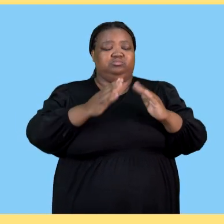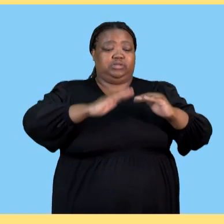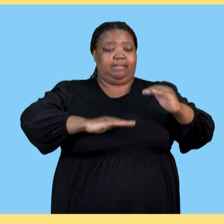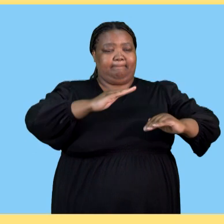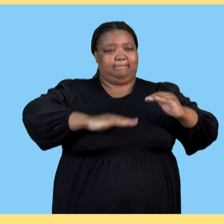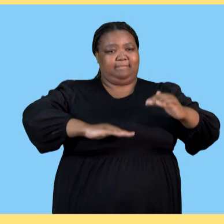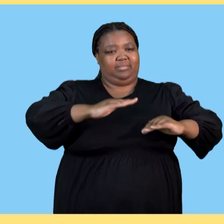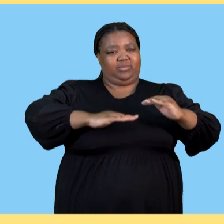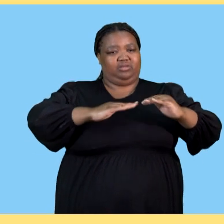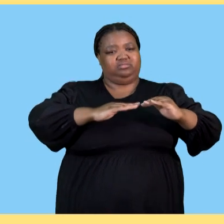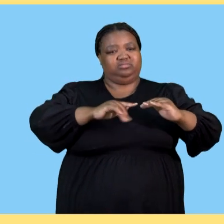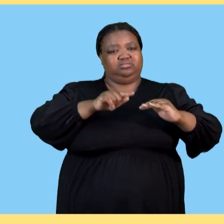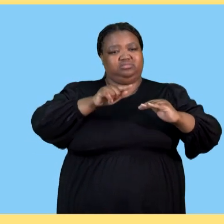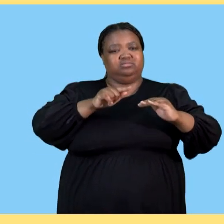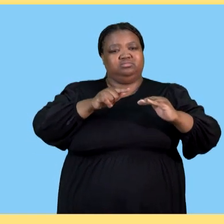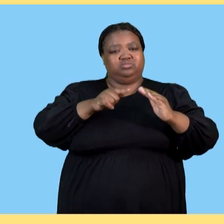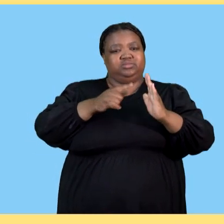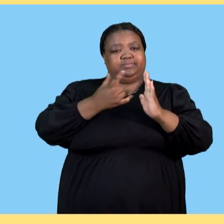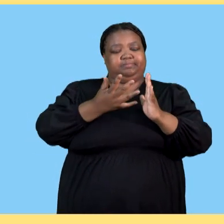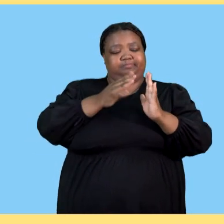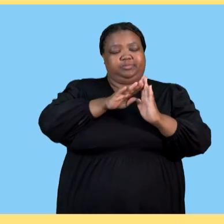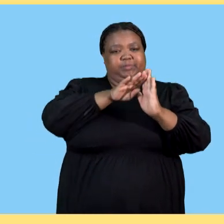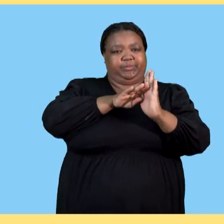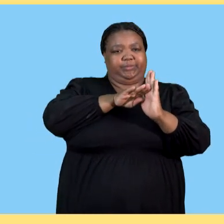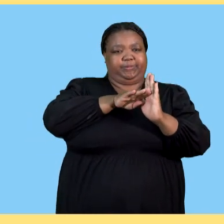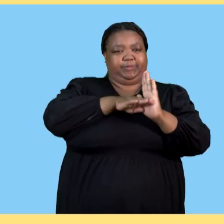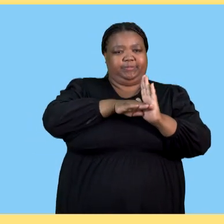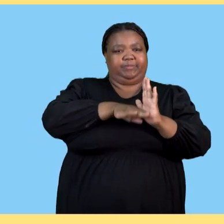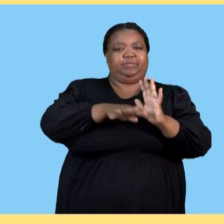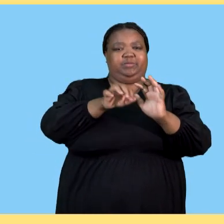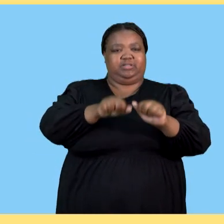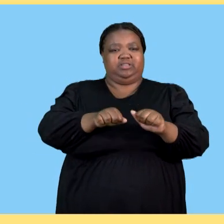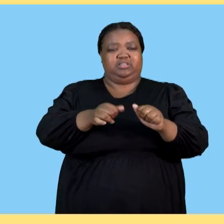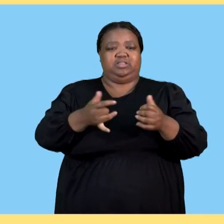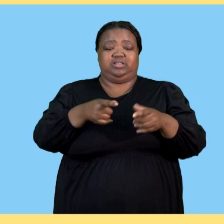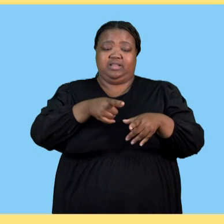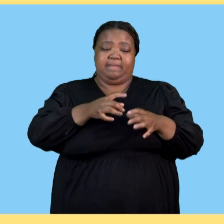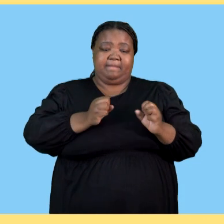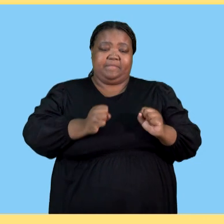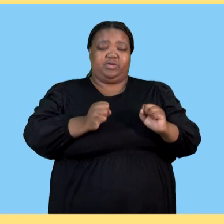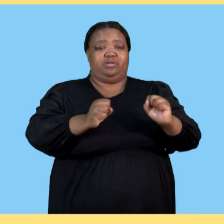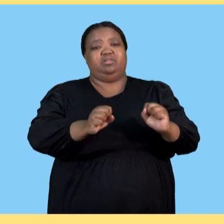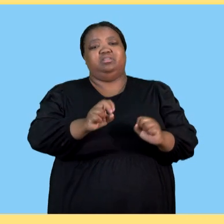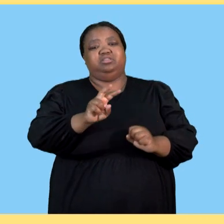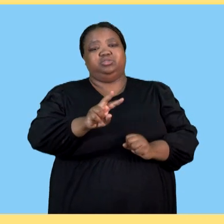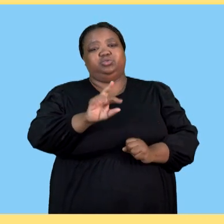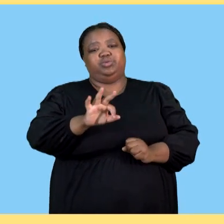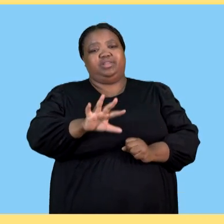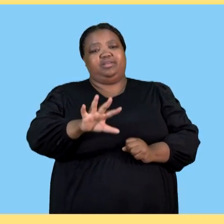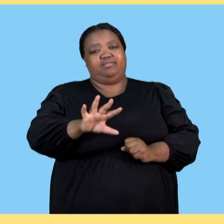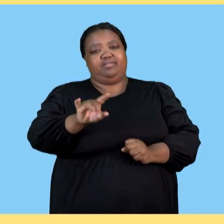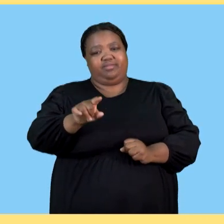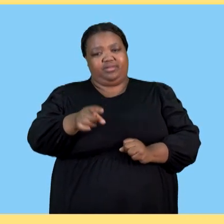then. Then I come here, it is balance carried down. And the balance carried down will remain